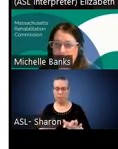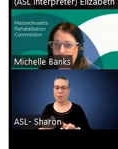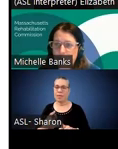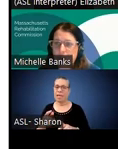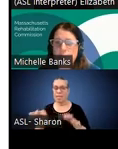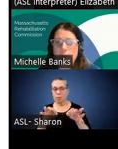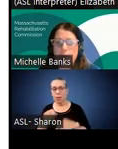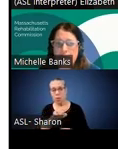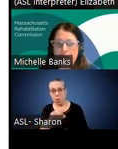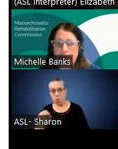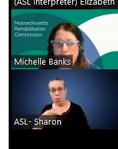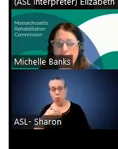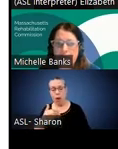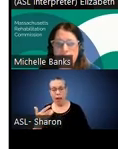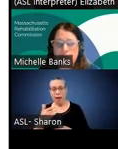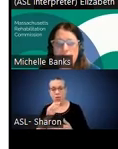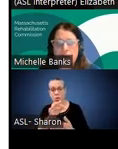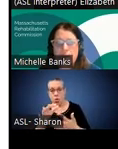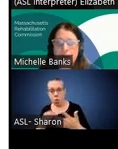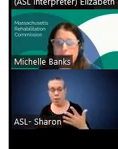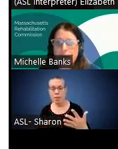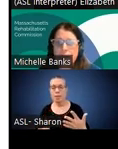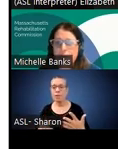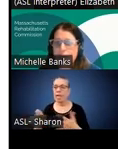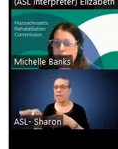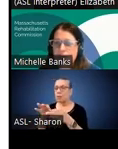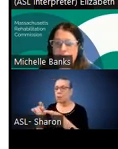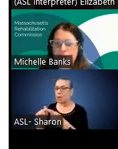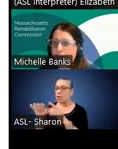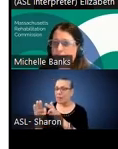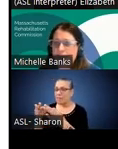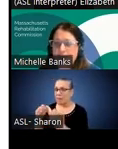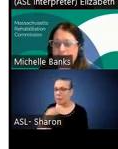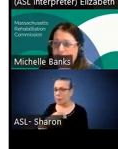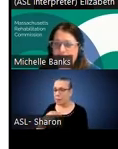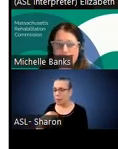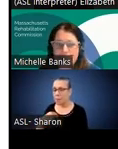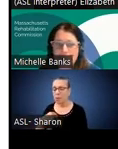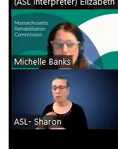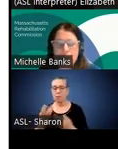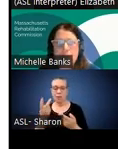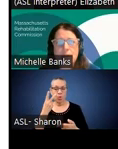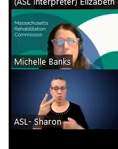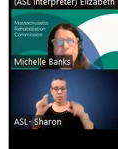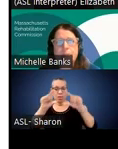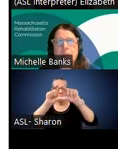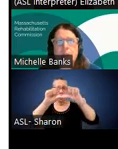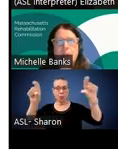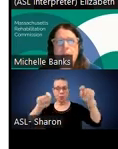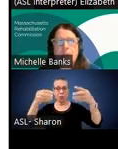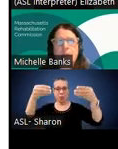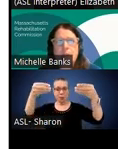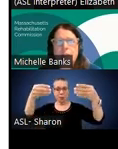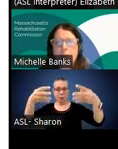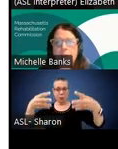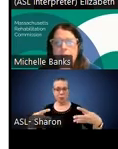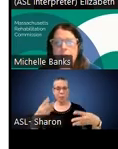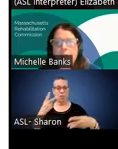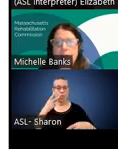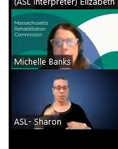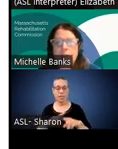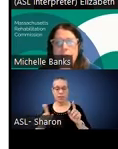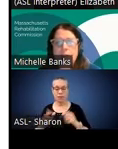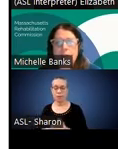their supporters or family members. But here are just some sort of highlights of the differences. In the